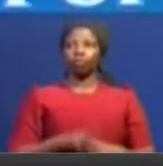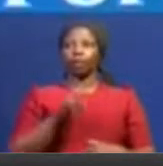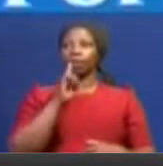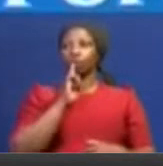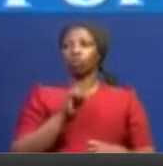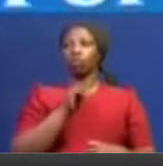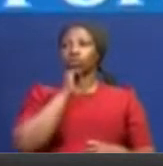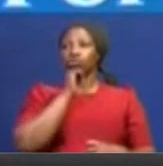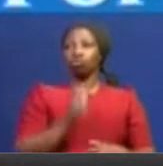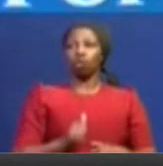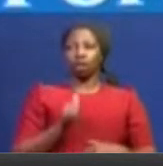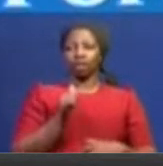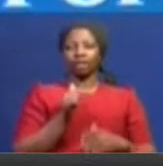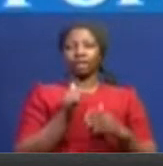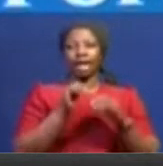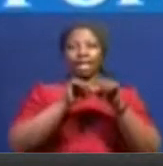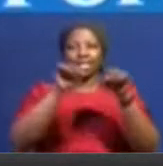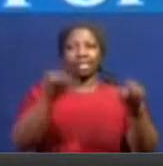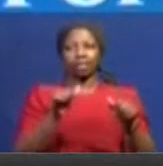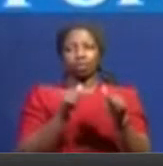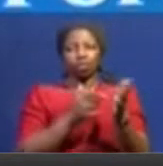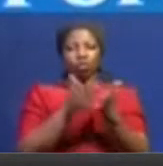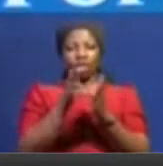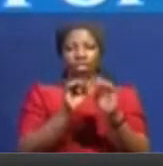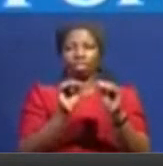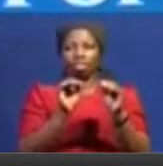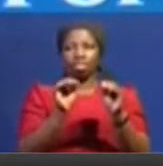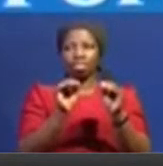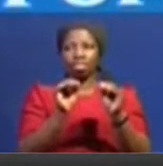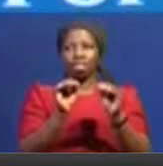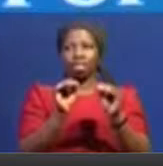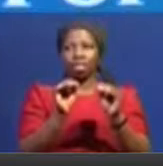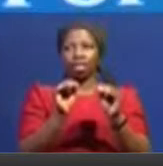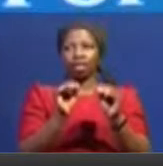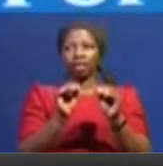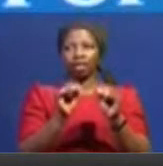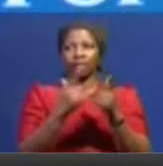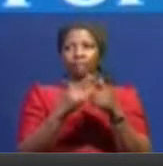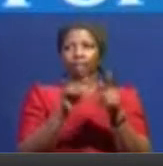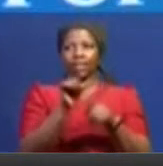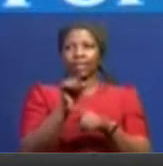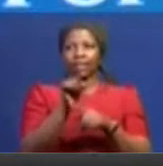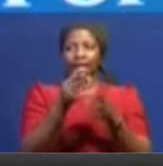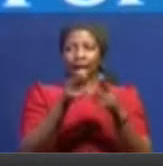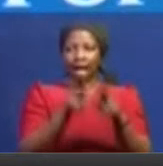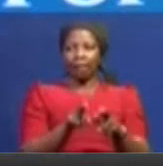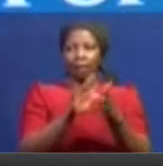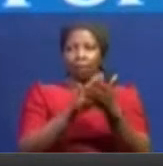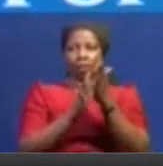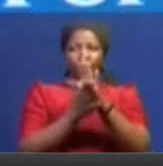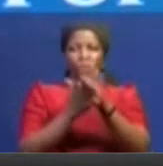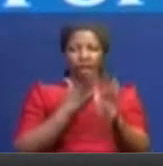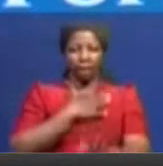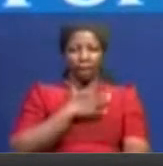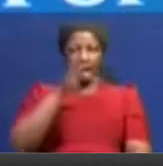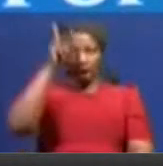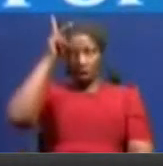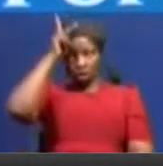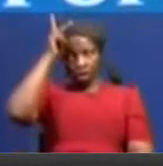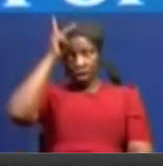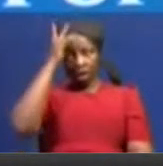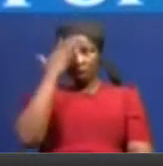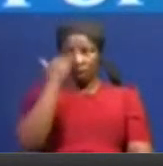through a dishonest system on my part to be able to do that. It is that it was done without my knowledge, first of all. Because